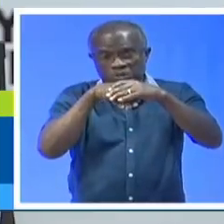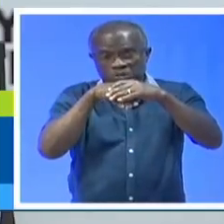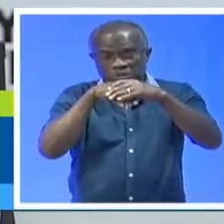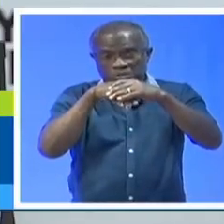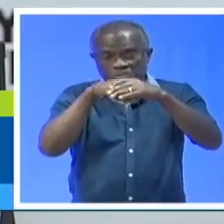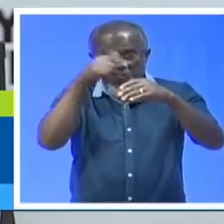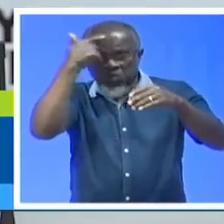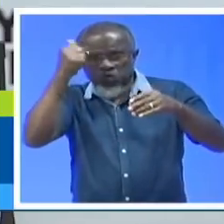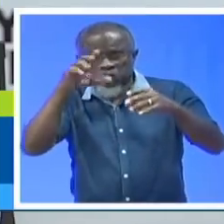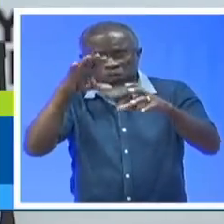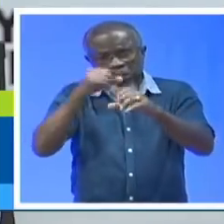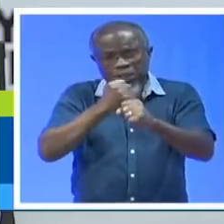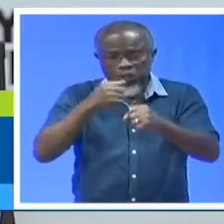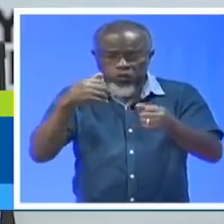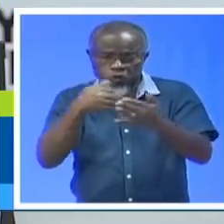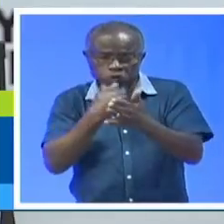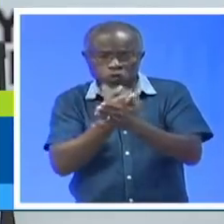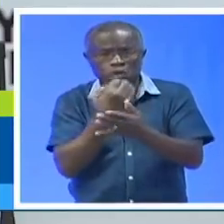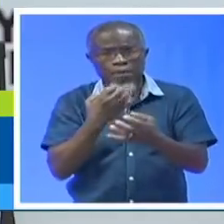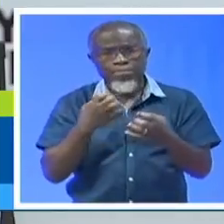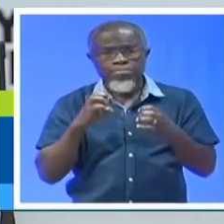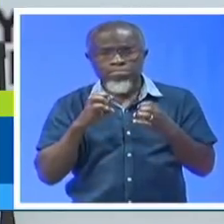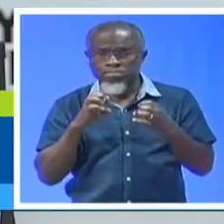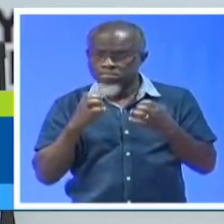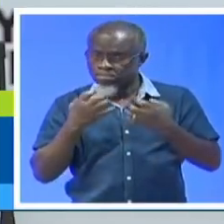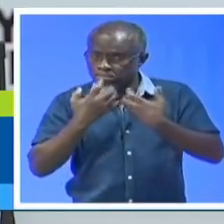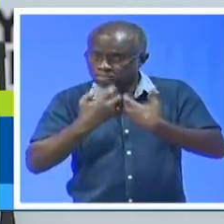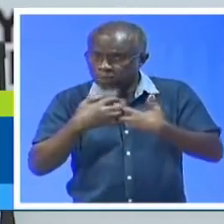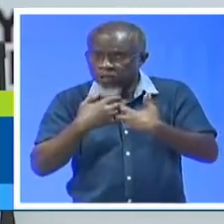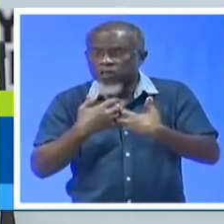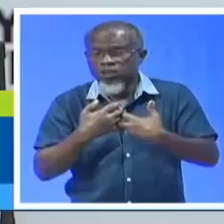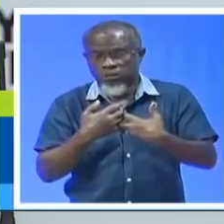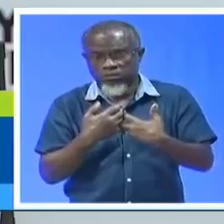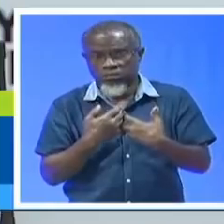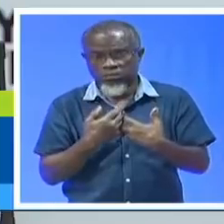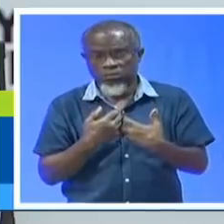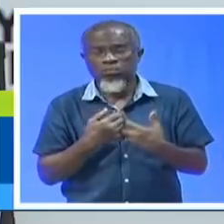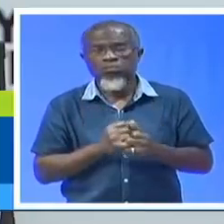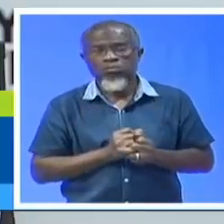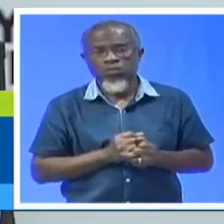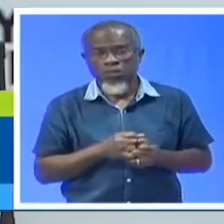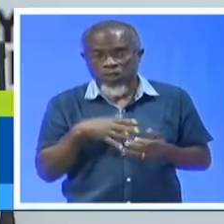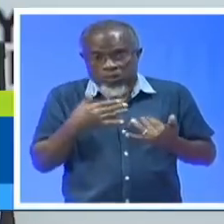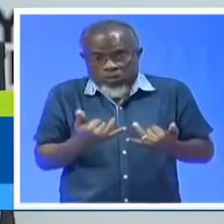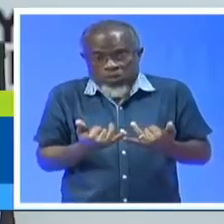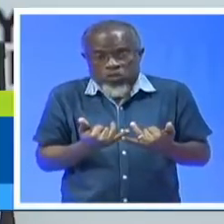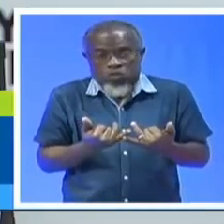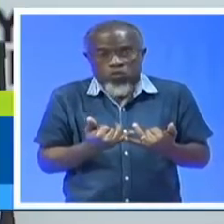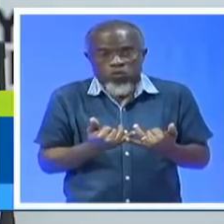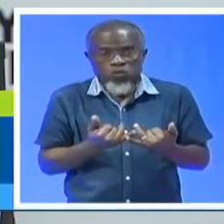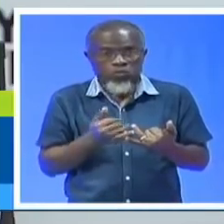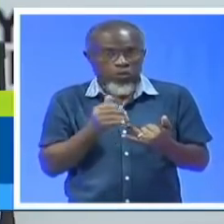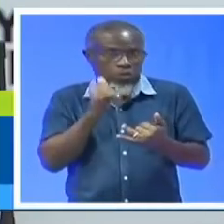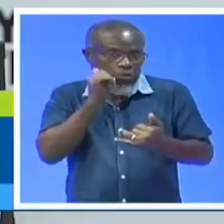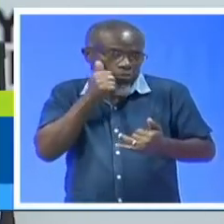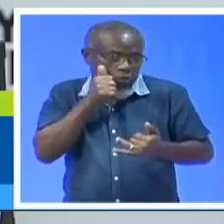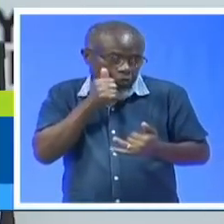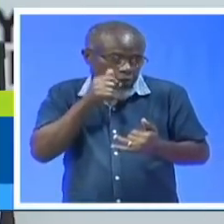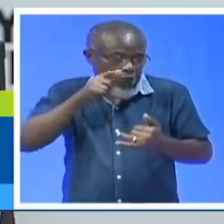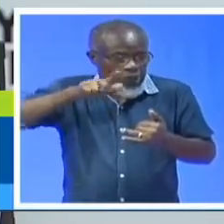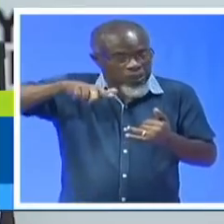in. And by today, tomorrow, the ICU capacity will be at about